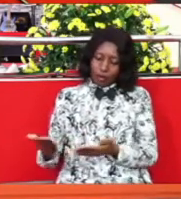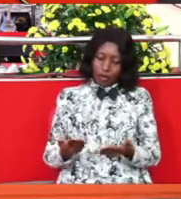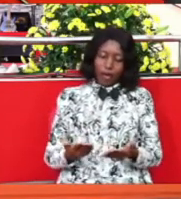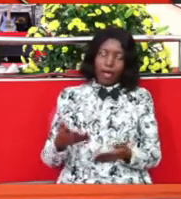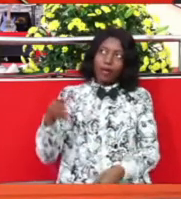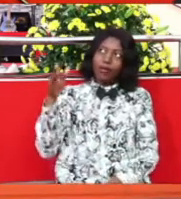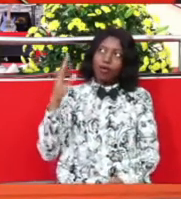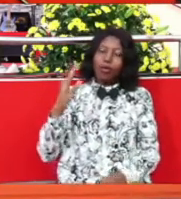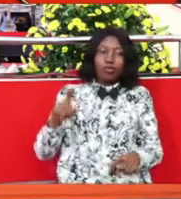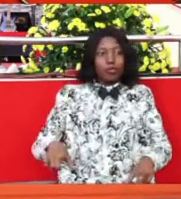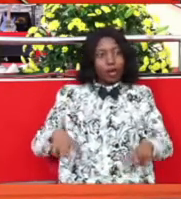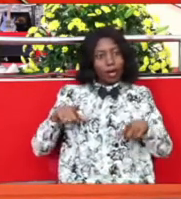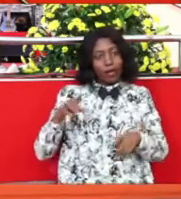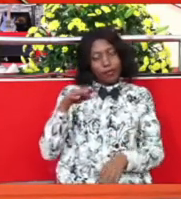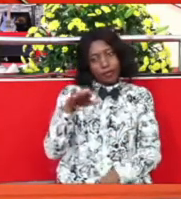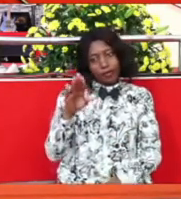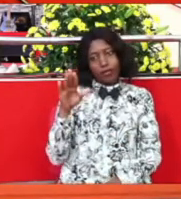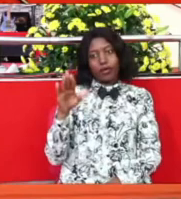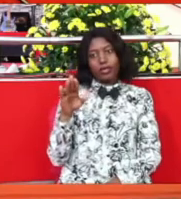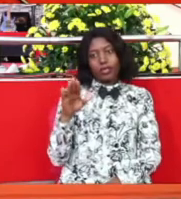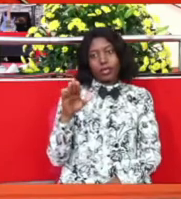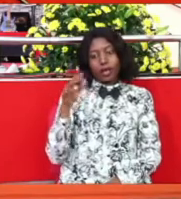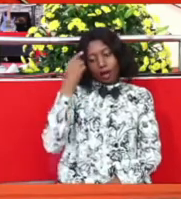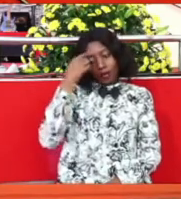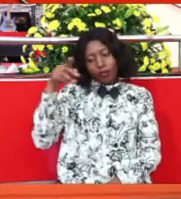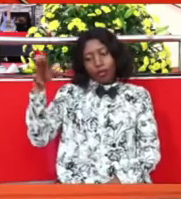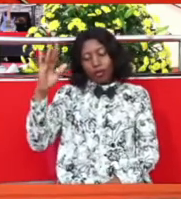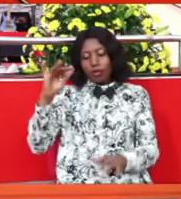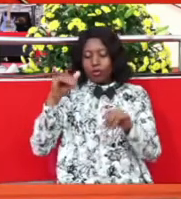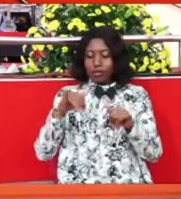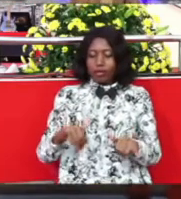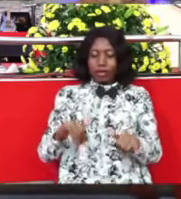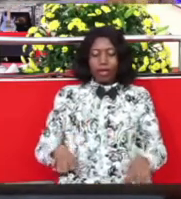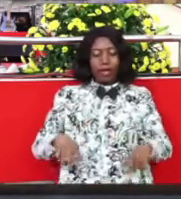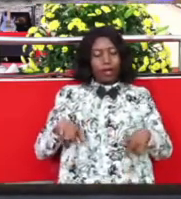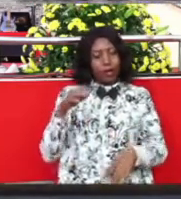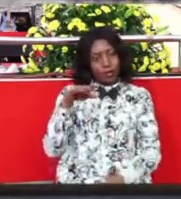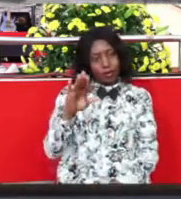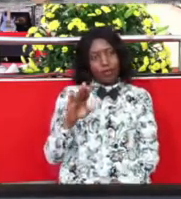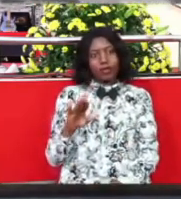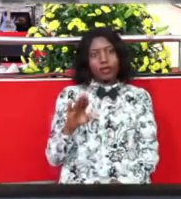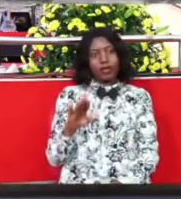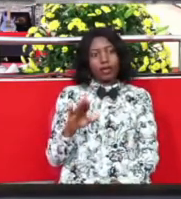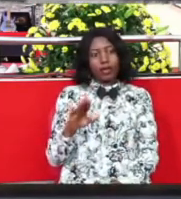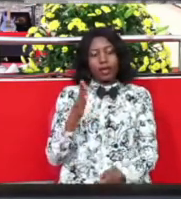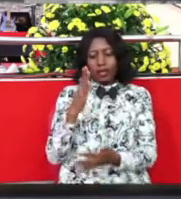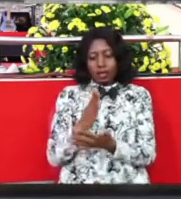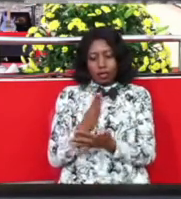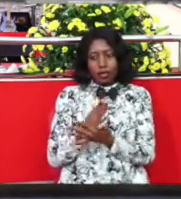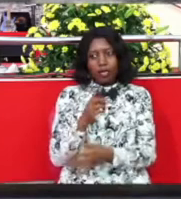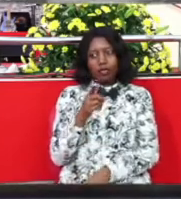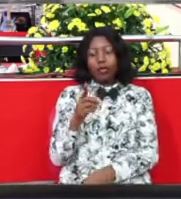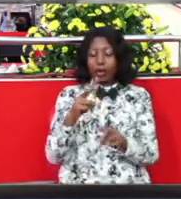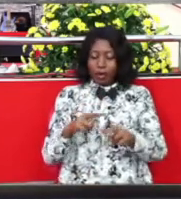or your life to be a dwelling place for God. Unapokaribisha mwili wako kuwa mahali pa Mungu kuweza kuishi. You will start to value the fellowship of